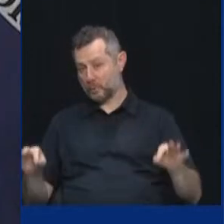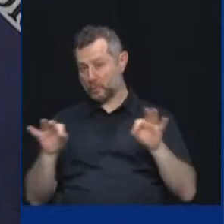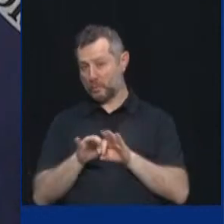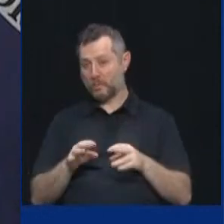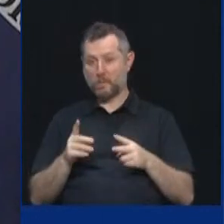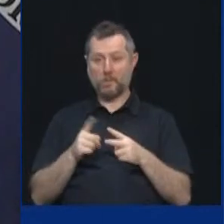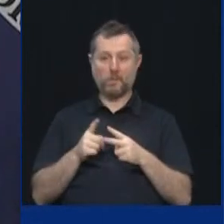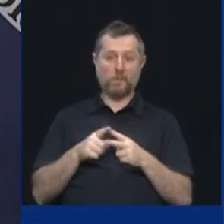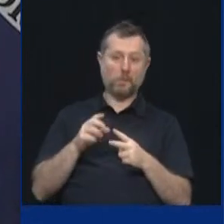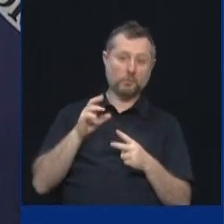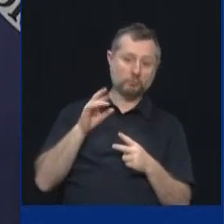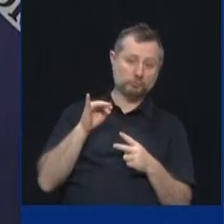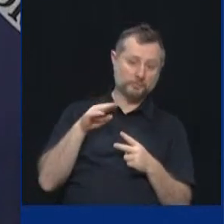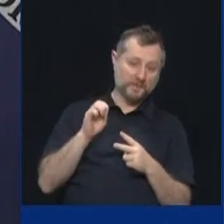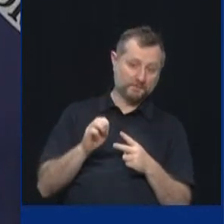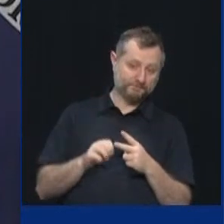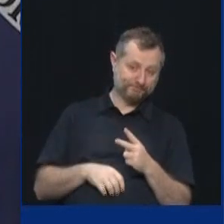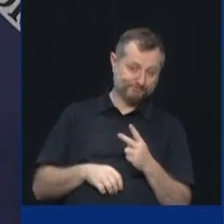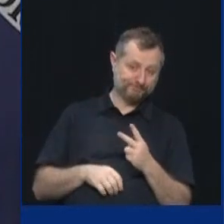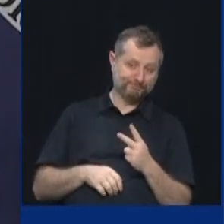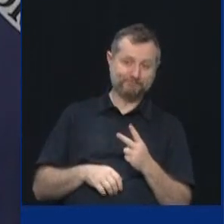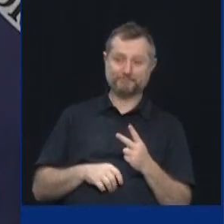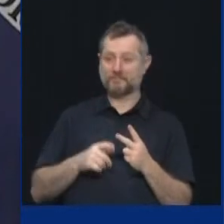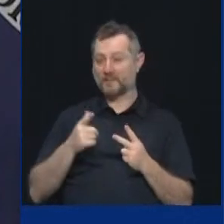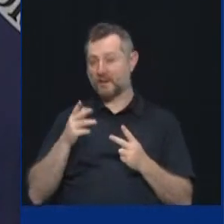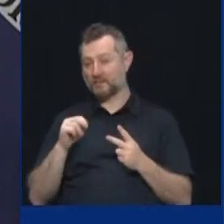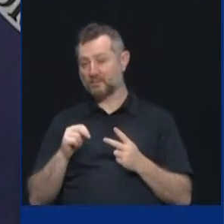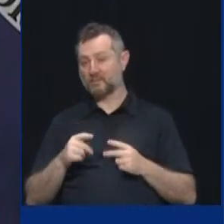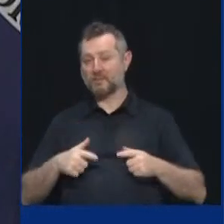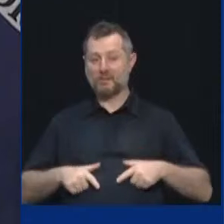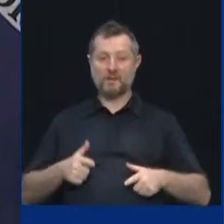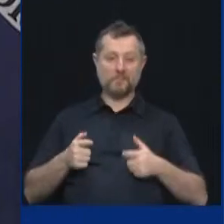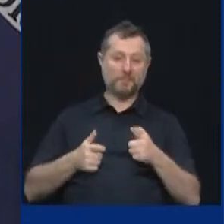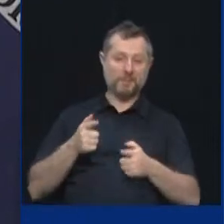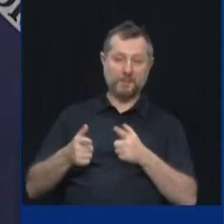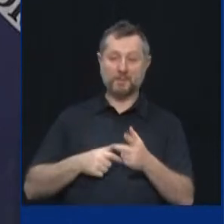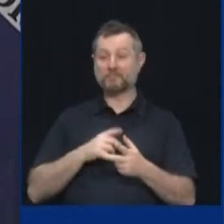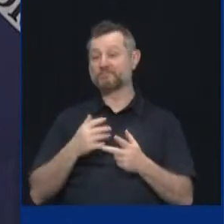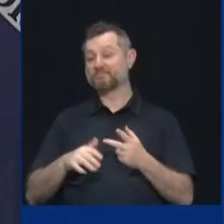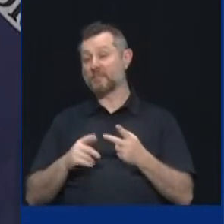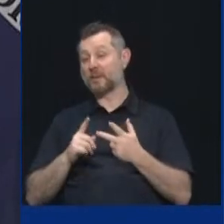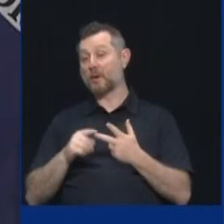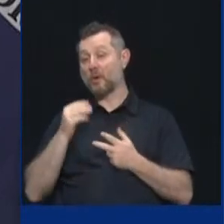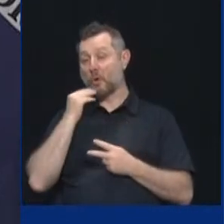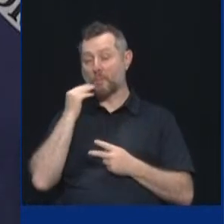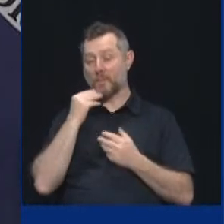Crime / gun violence and homelessness.